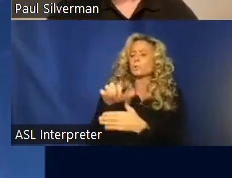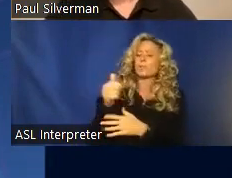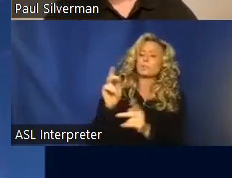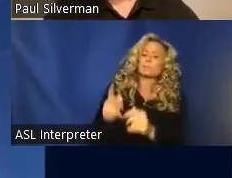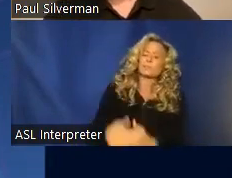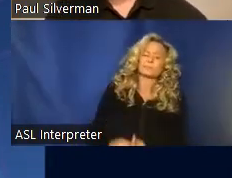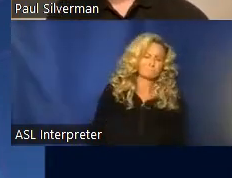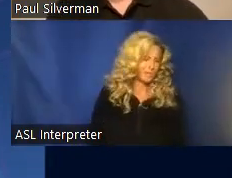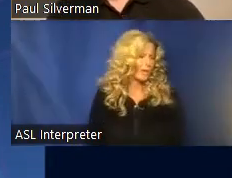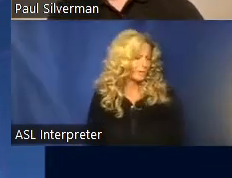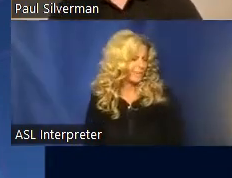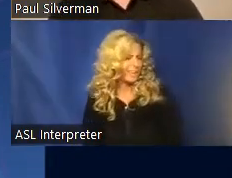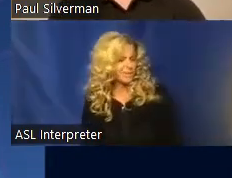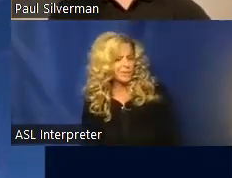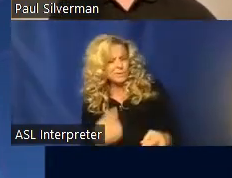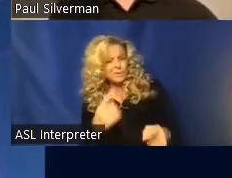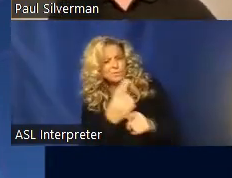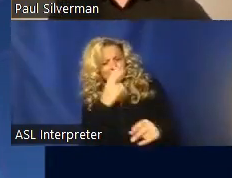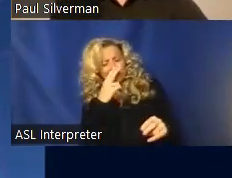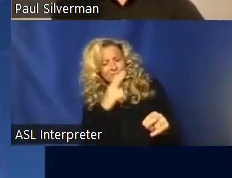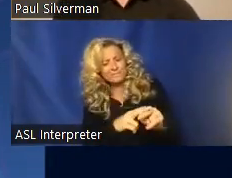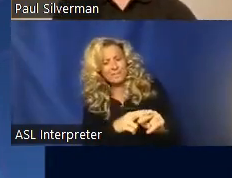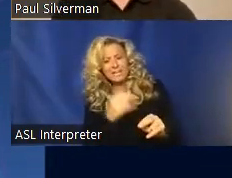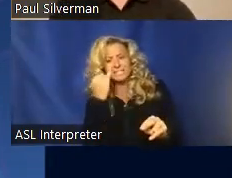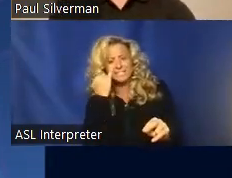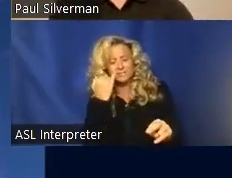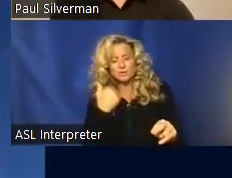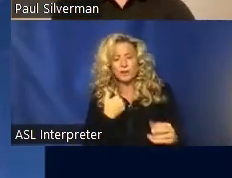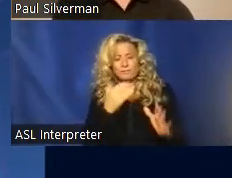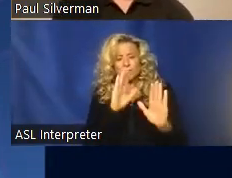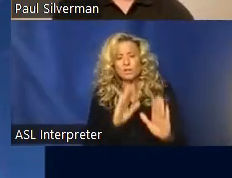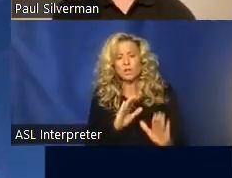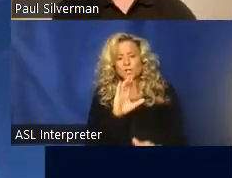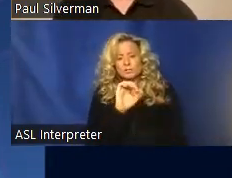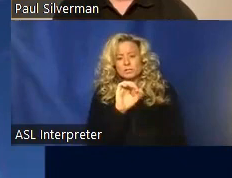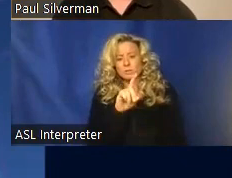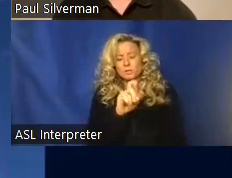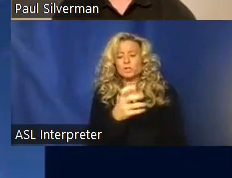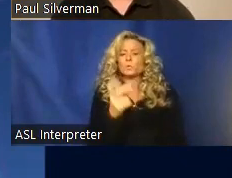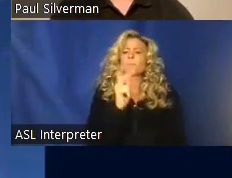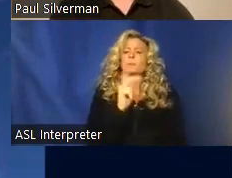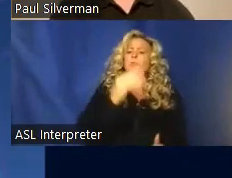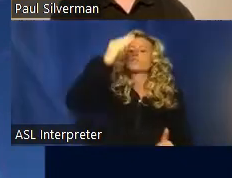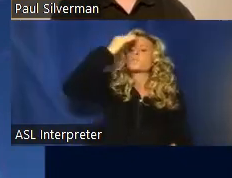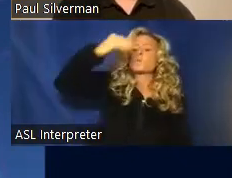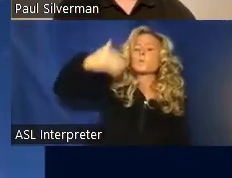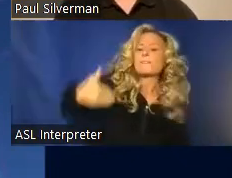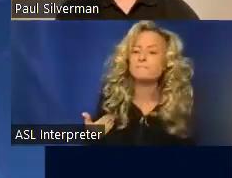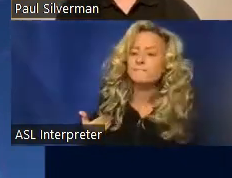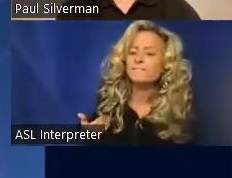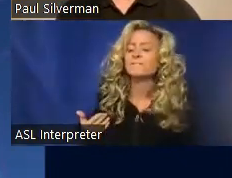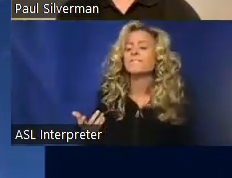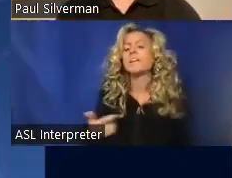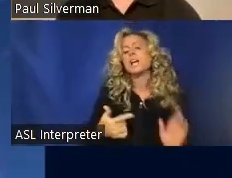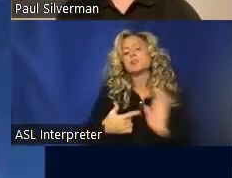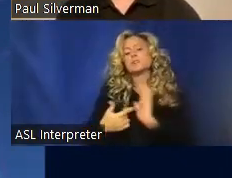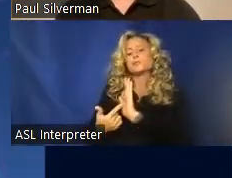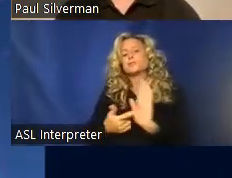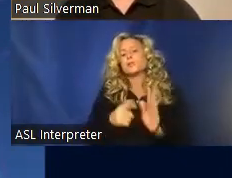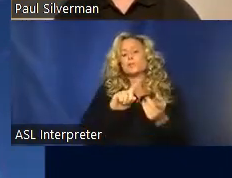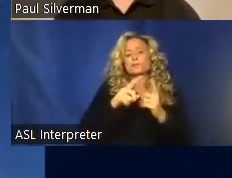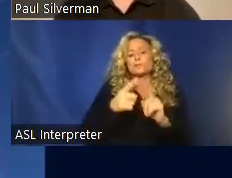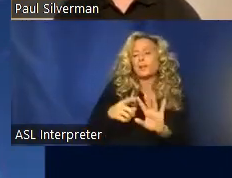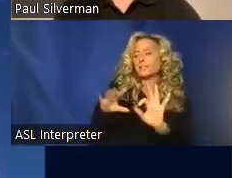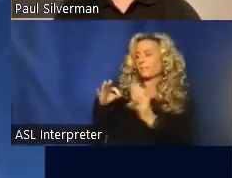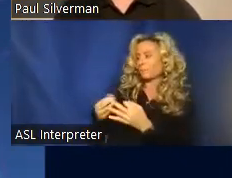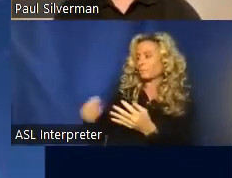Yeah, because right, part of the fun of this is if you have these great cards, you want people to know you have them and you want to show them to your friends and family. And it's